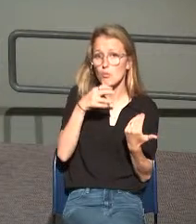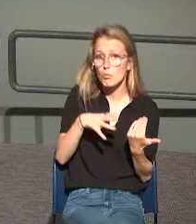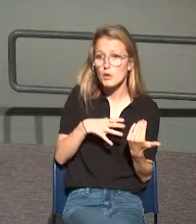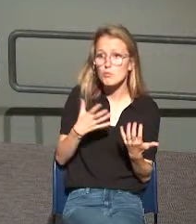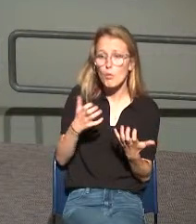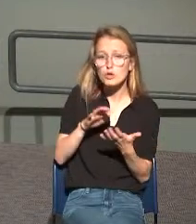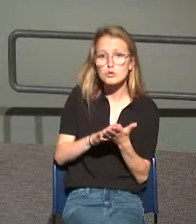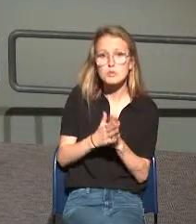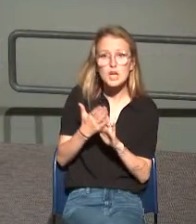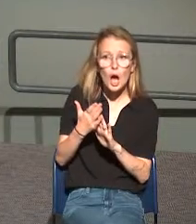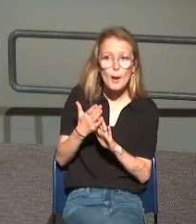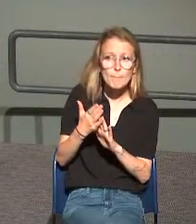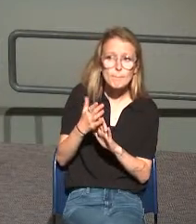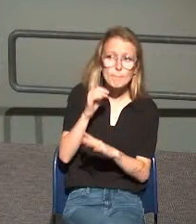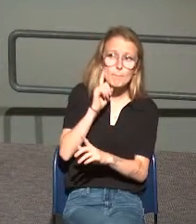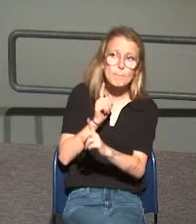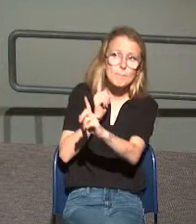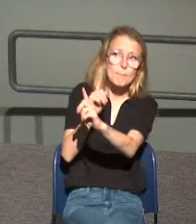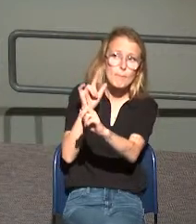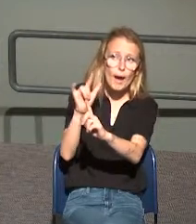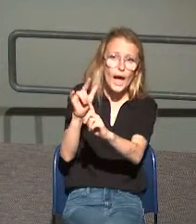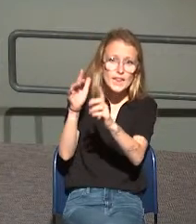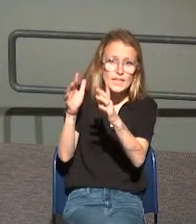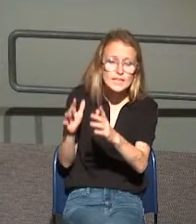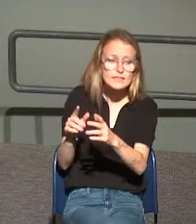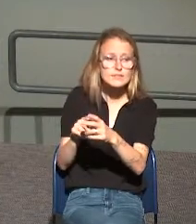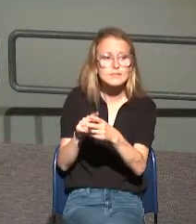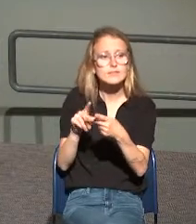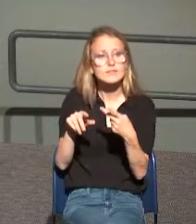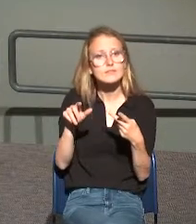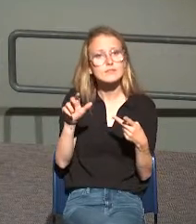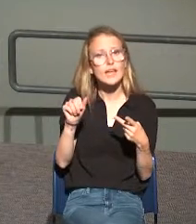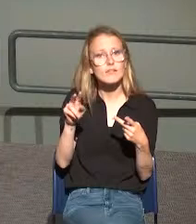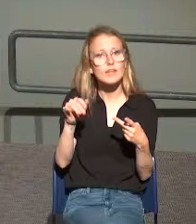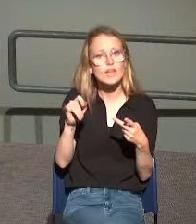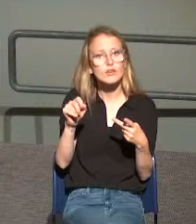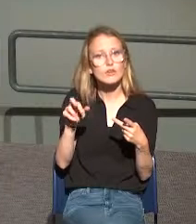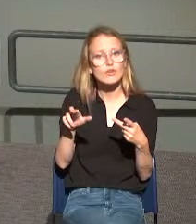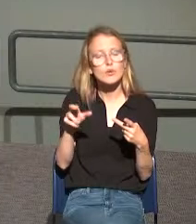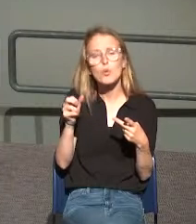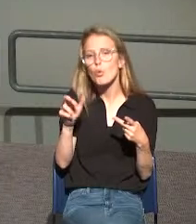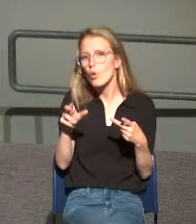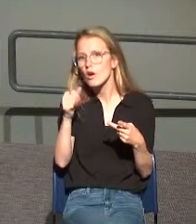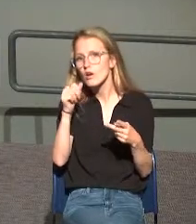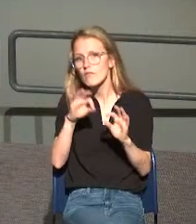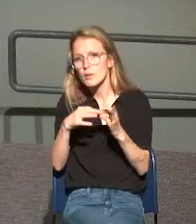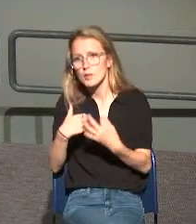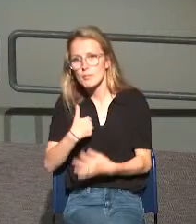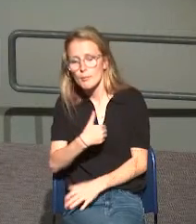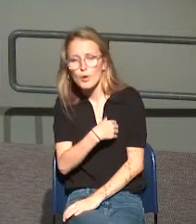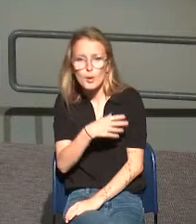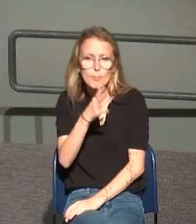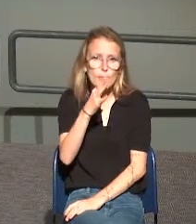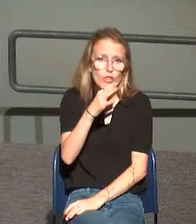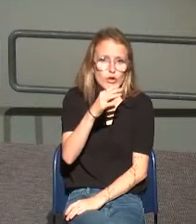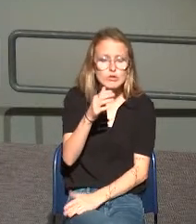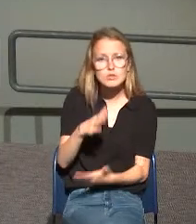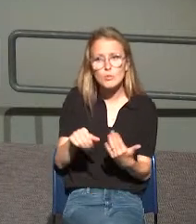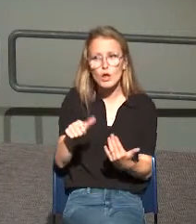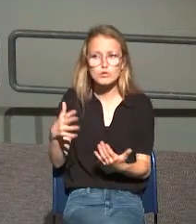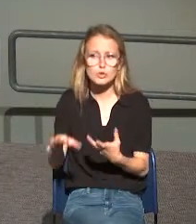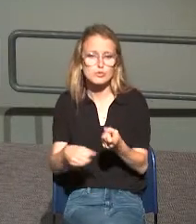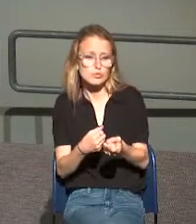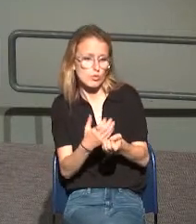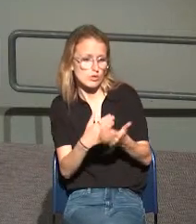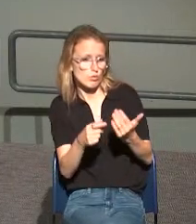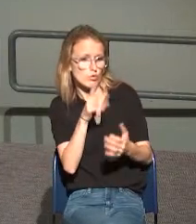to become a pilot or an aviator, or a family member like a mother or someone else that wants to support someone in their